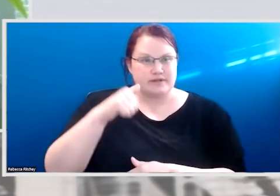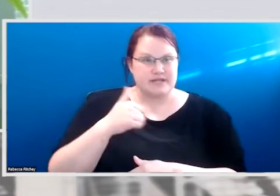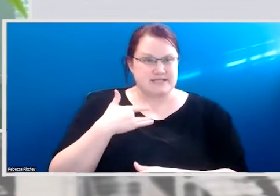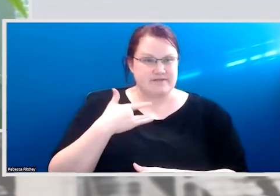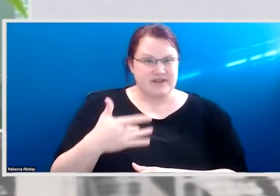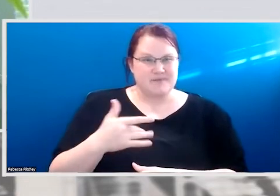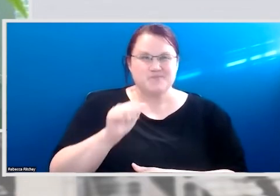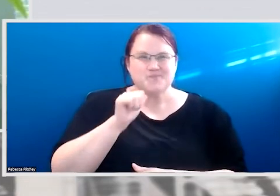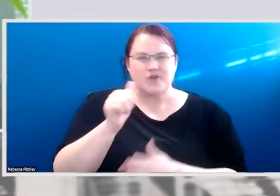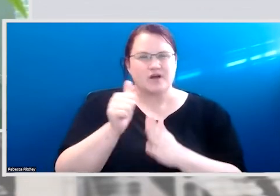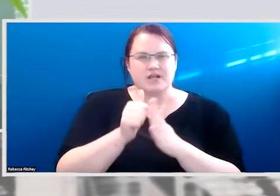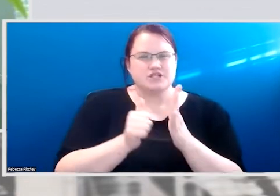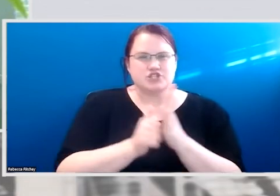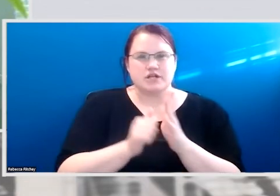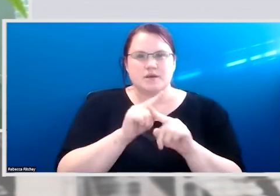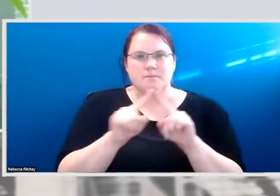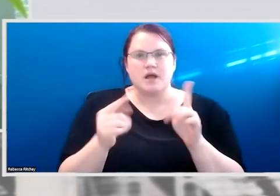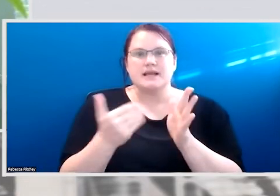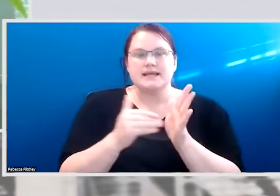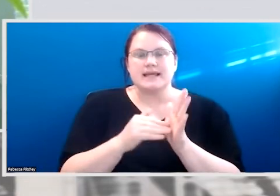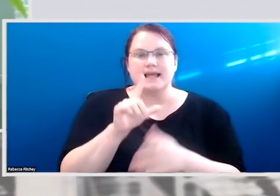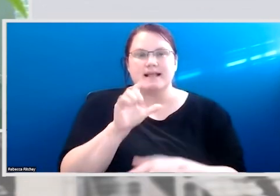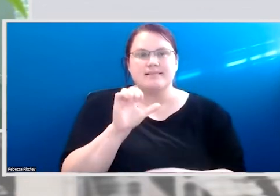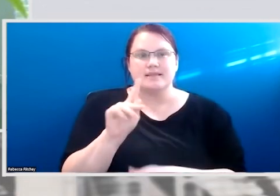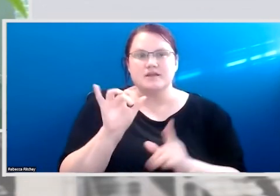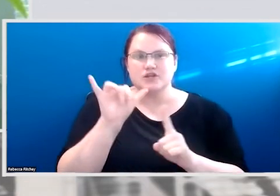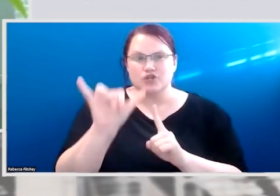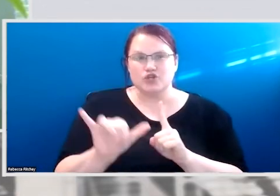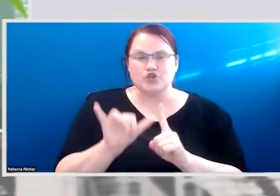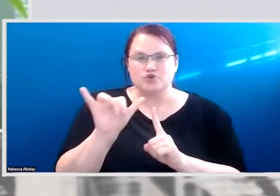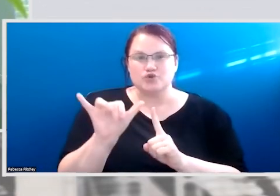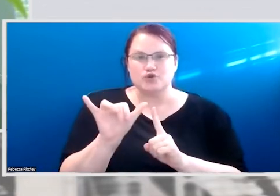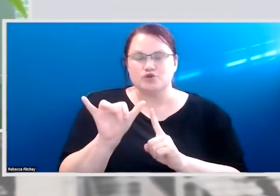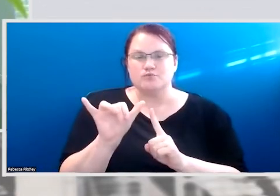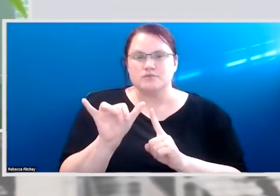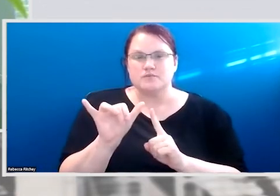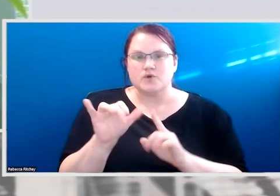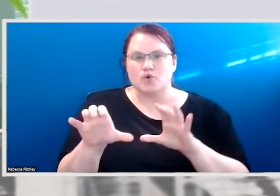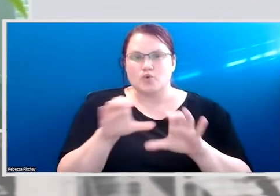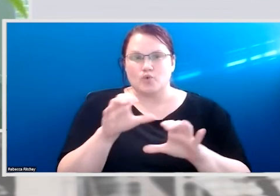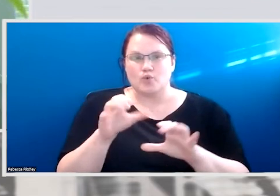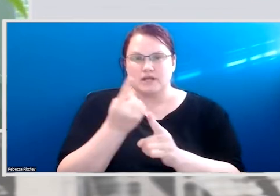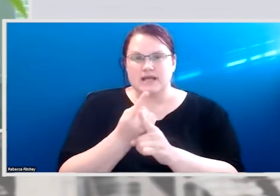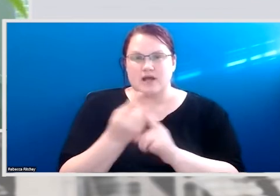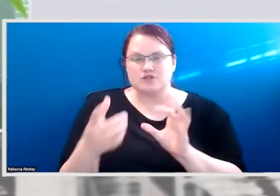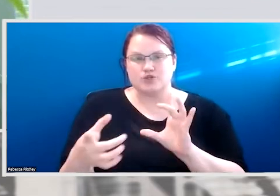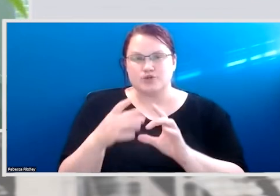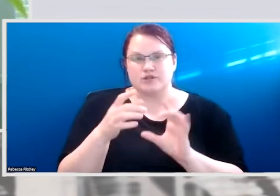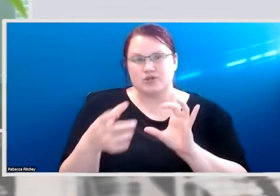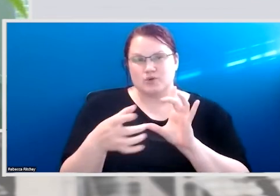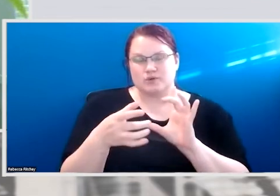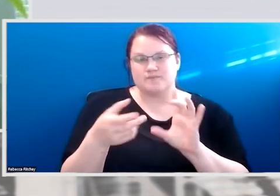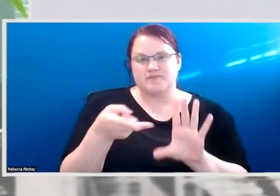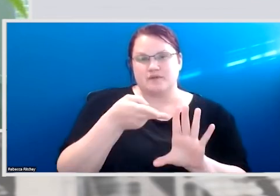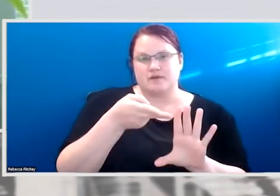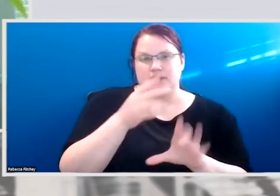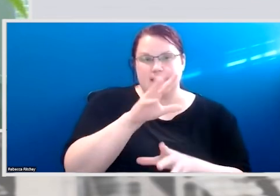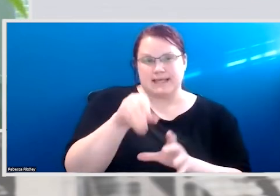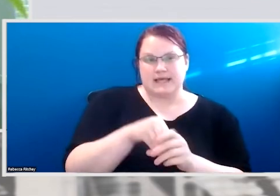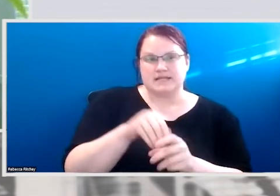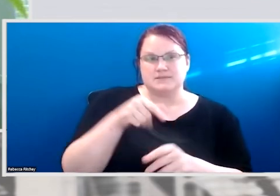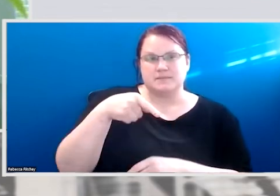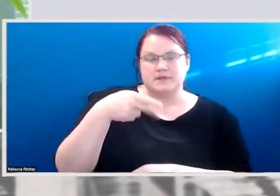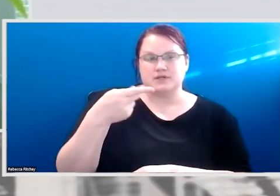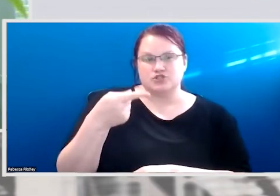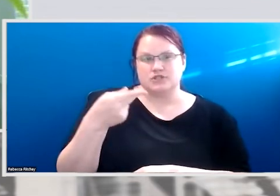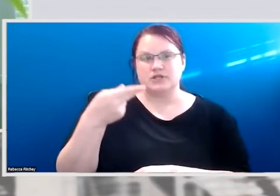agenda for this event, but we will again link the YouTube, the one that we're on right now, to that Engage PGH page in a few days